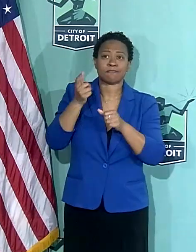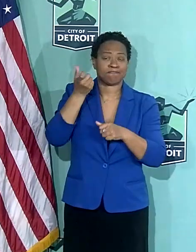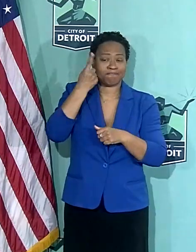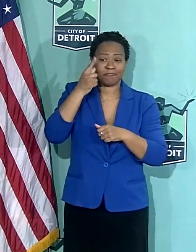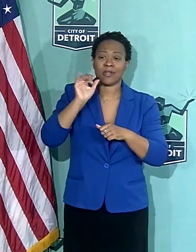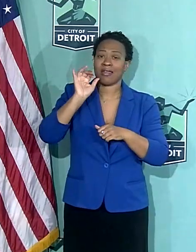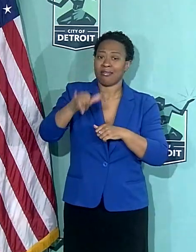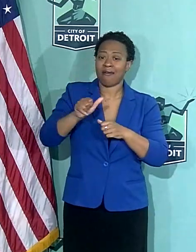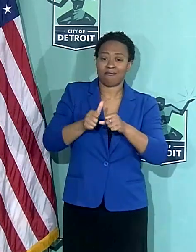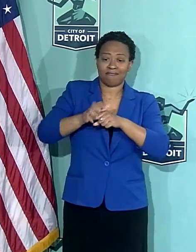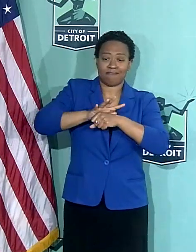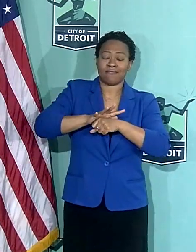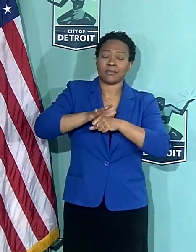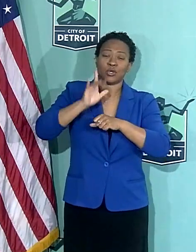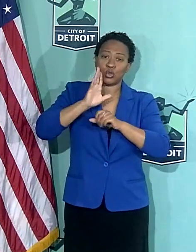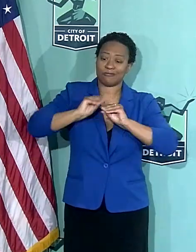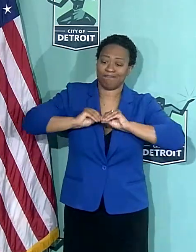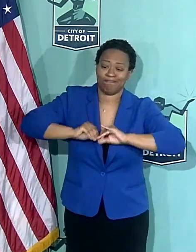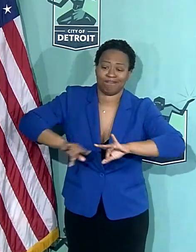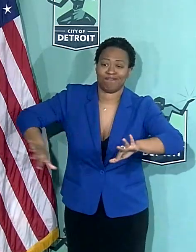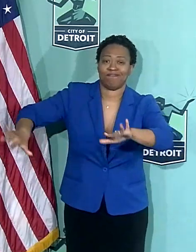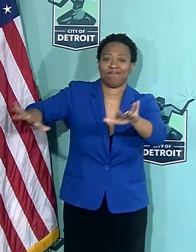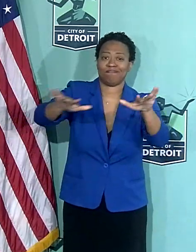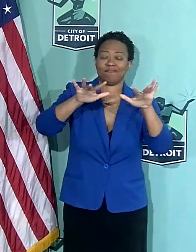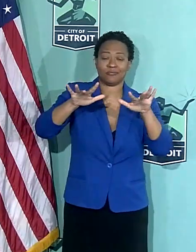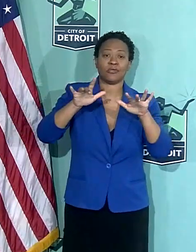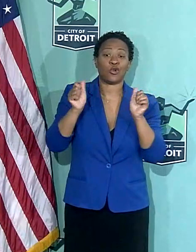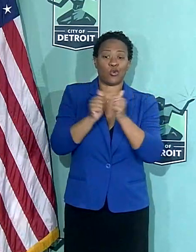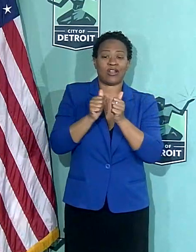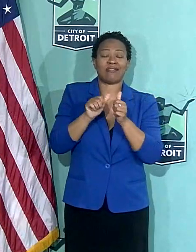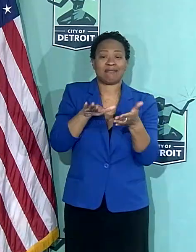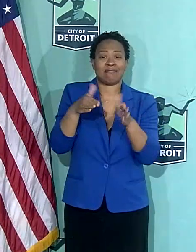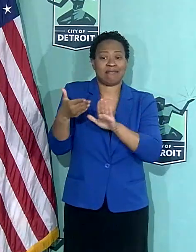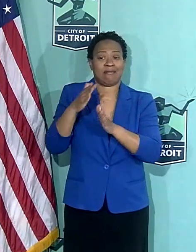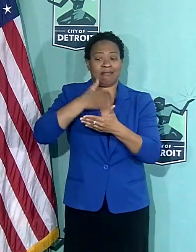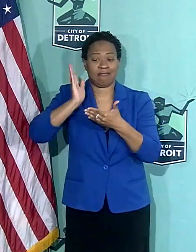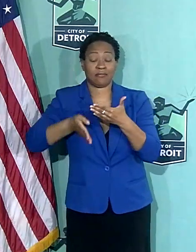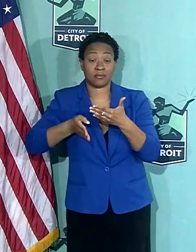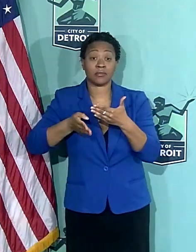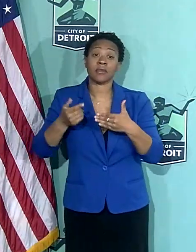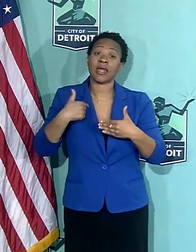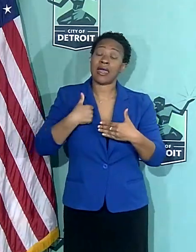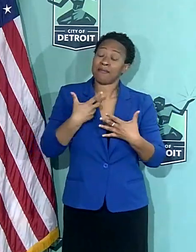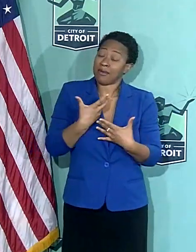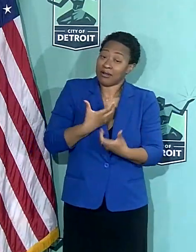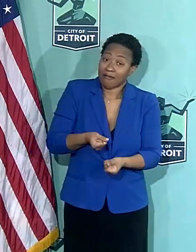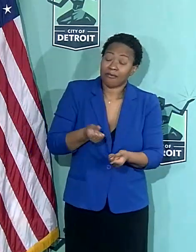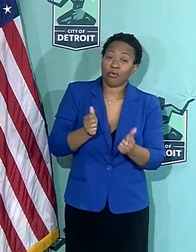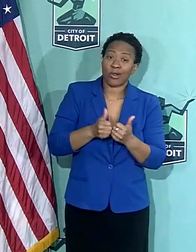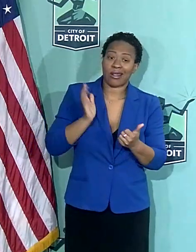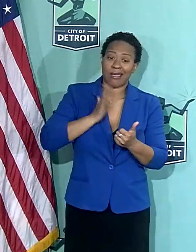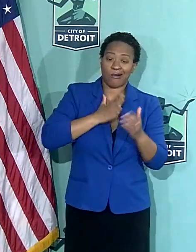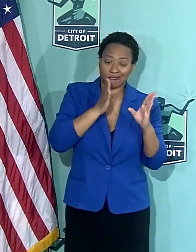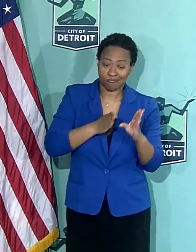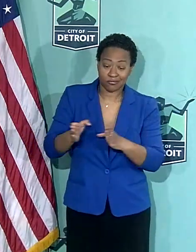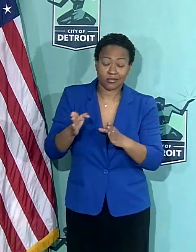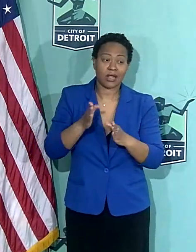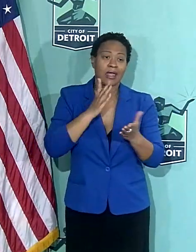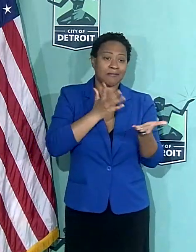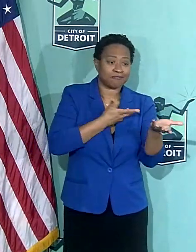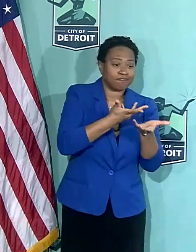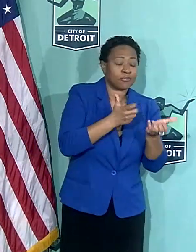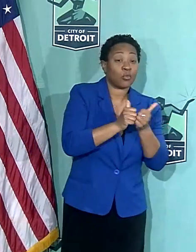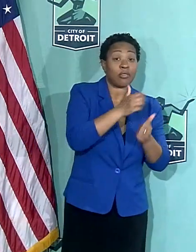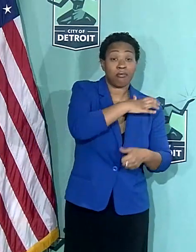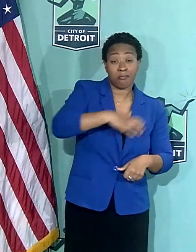and deadly consequences. I really feel confident in our strategy. Been having a lot of conversations with the mayor, and we'll share